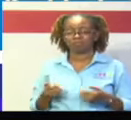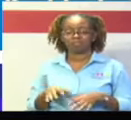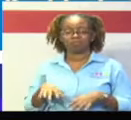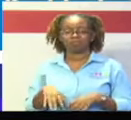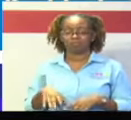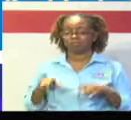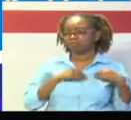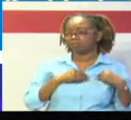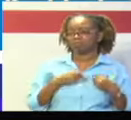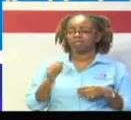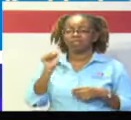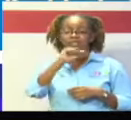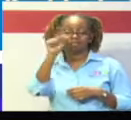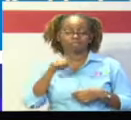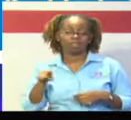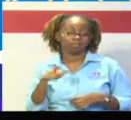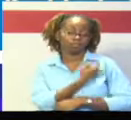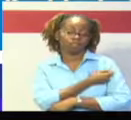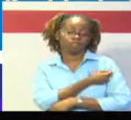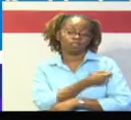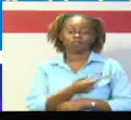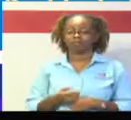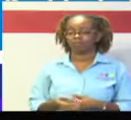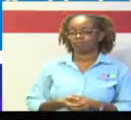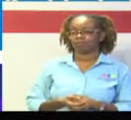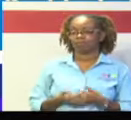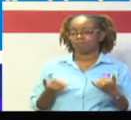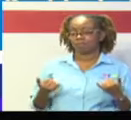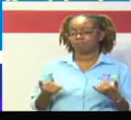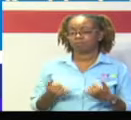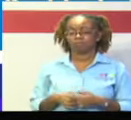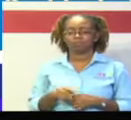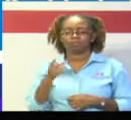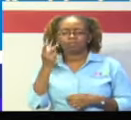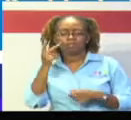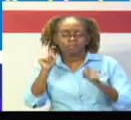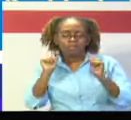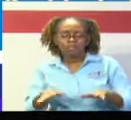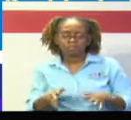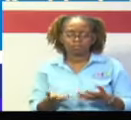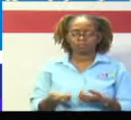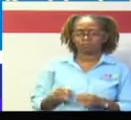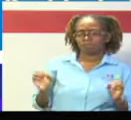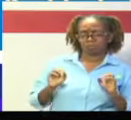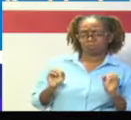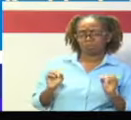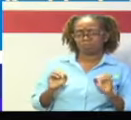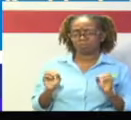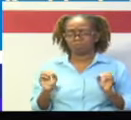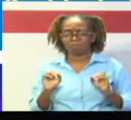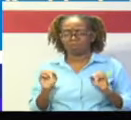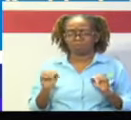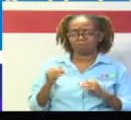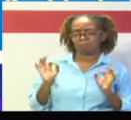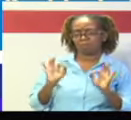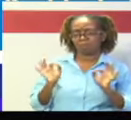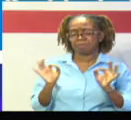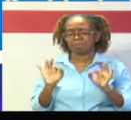an antibody test recently and it showed that she had no antibody response. So she wanted to know what is the situation